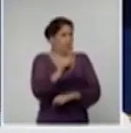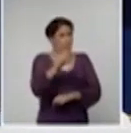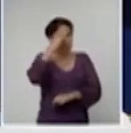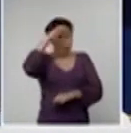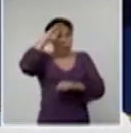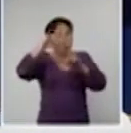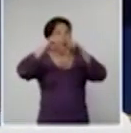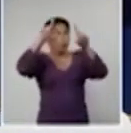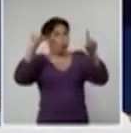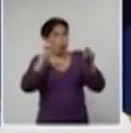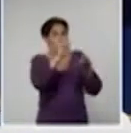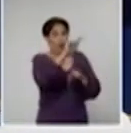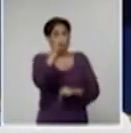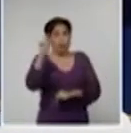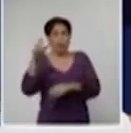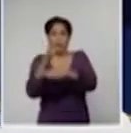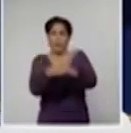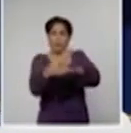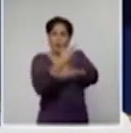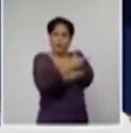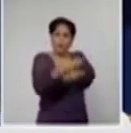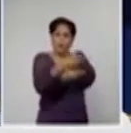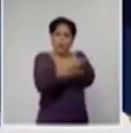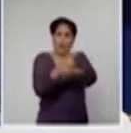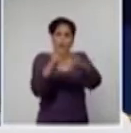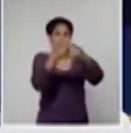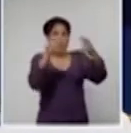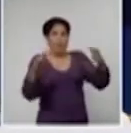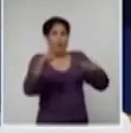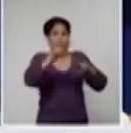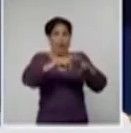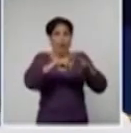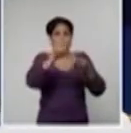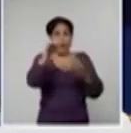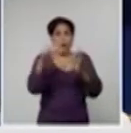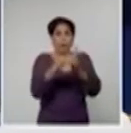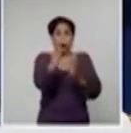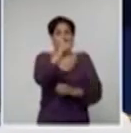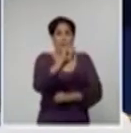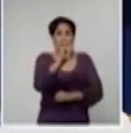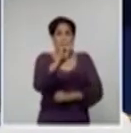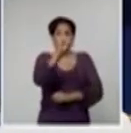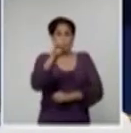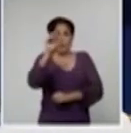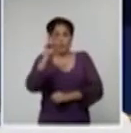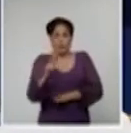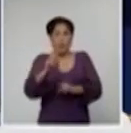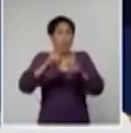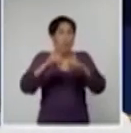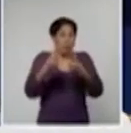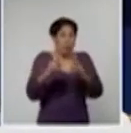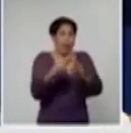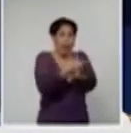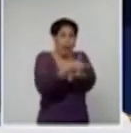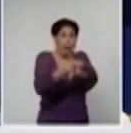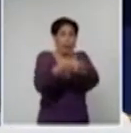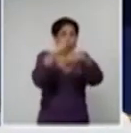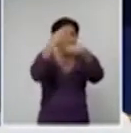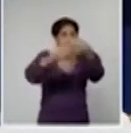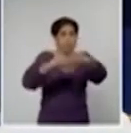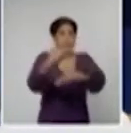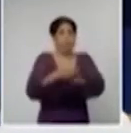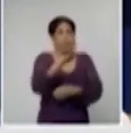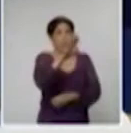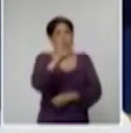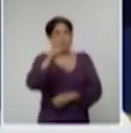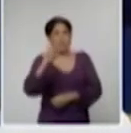Tunas, 104 from Granma, and so forth. All provinces processed samples, and this shows that